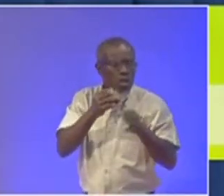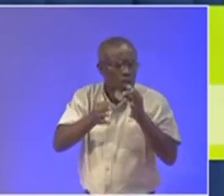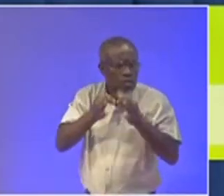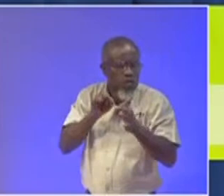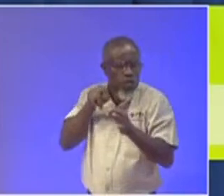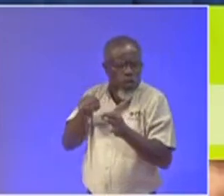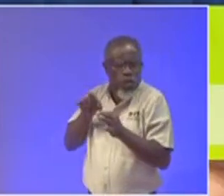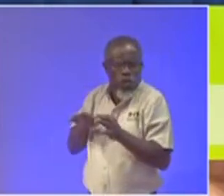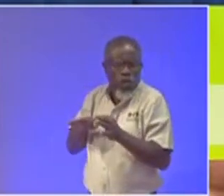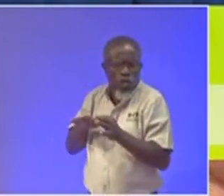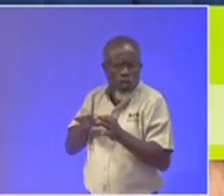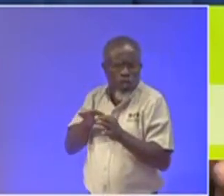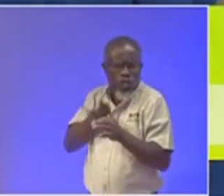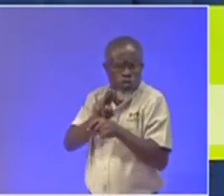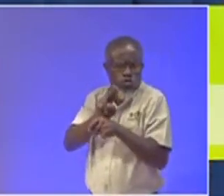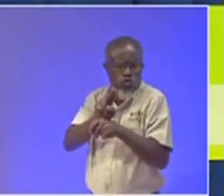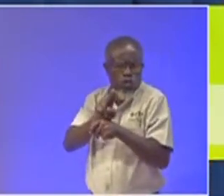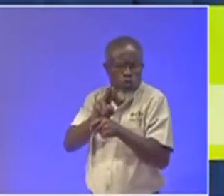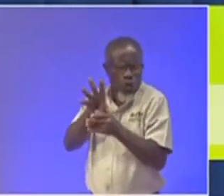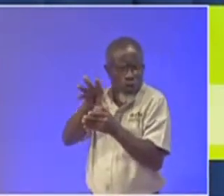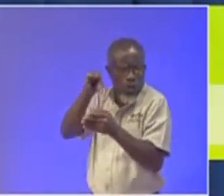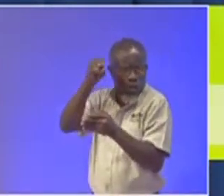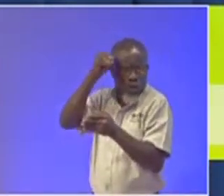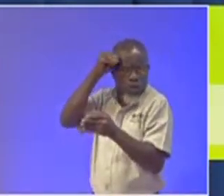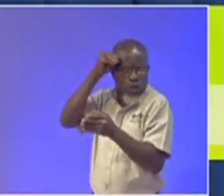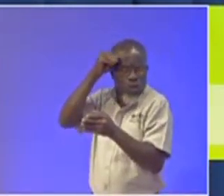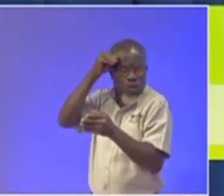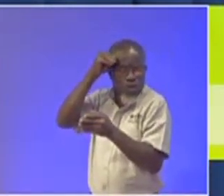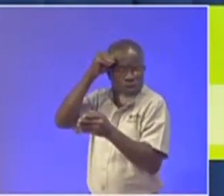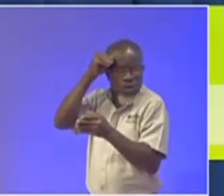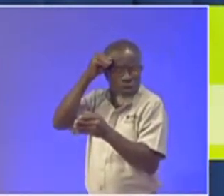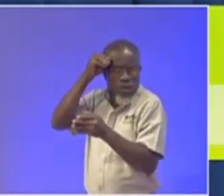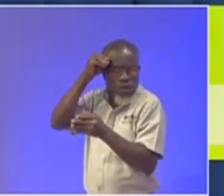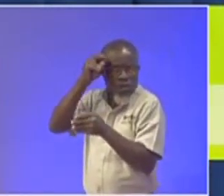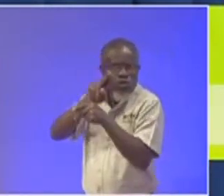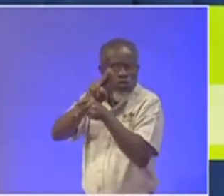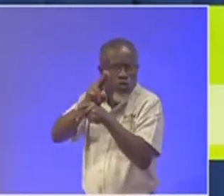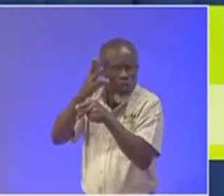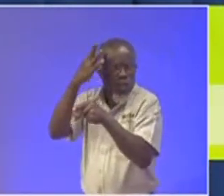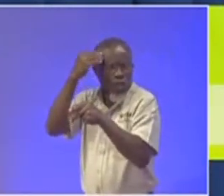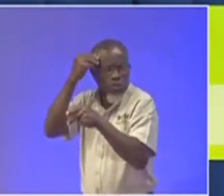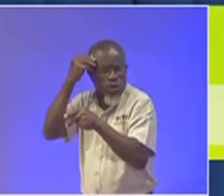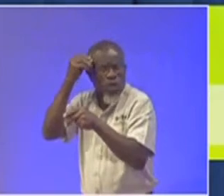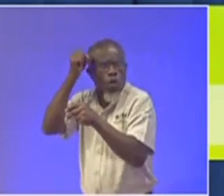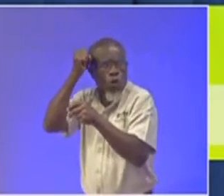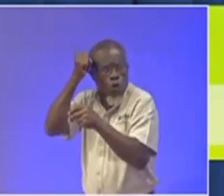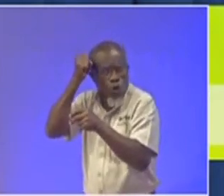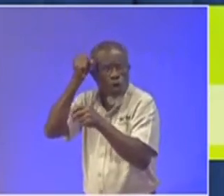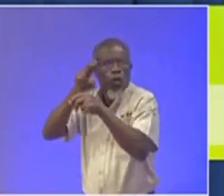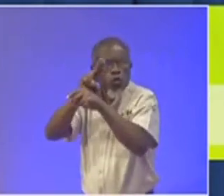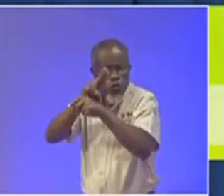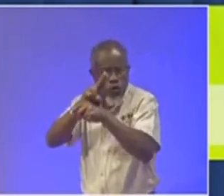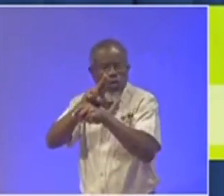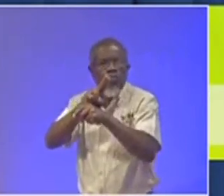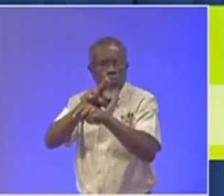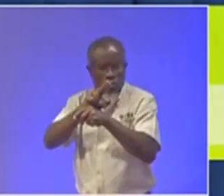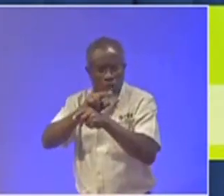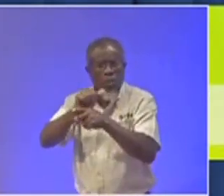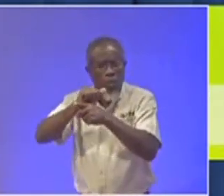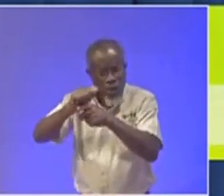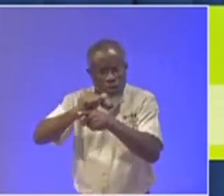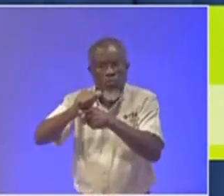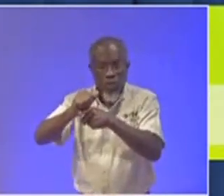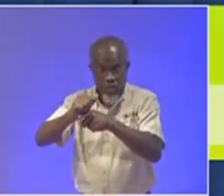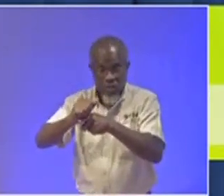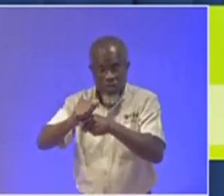make applications to real life? That is important. But to be modular means that I could be